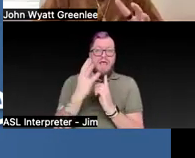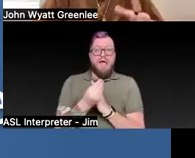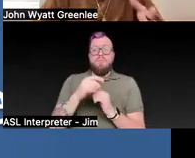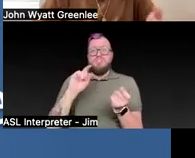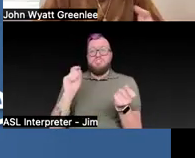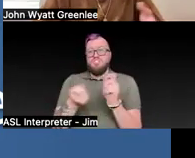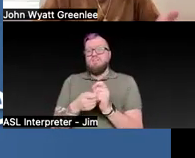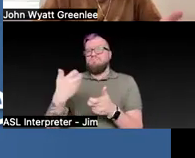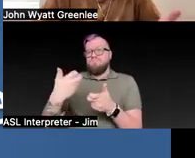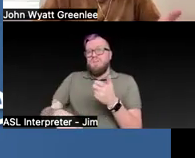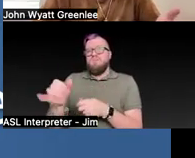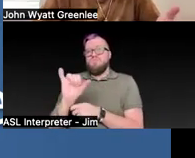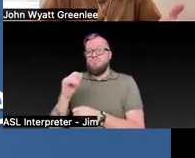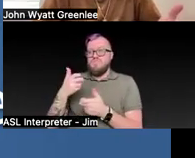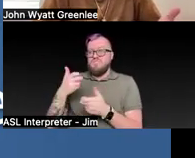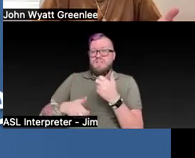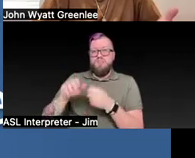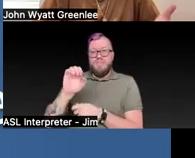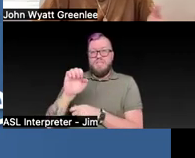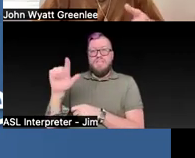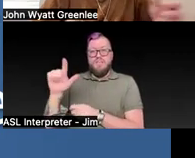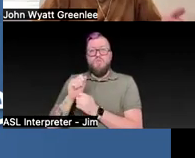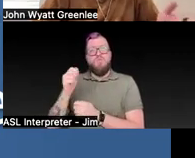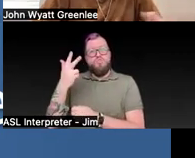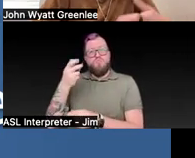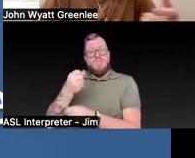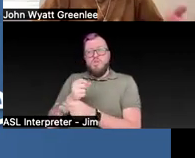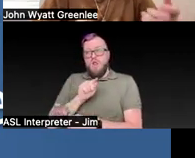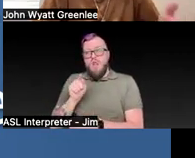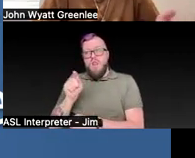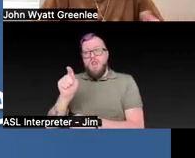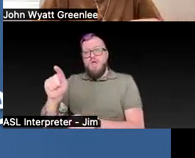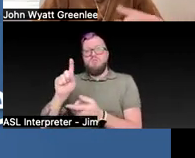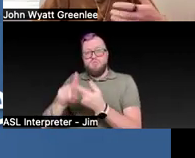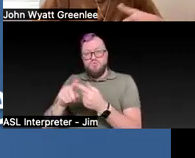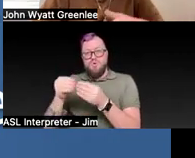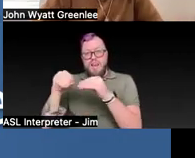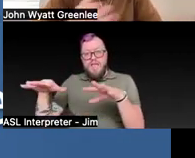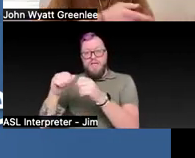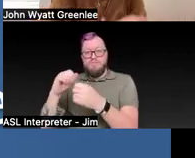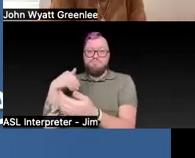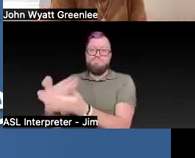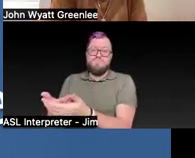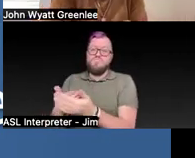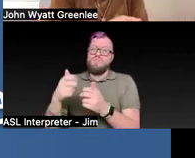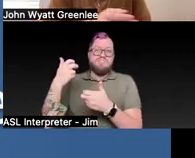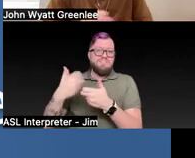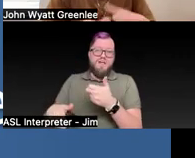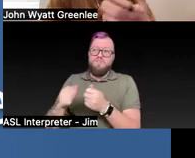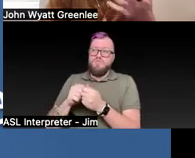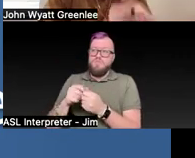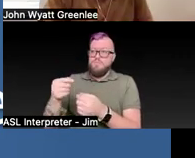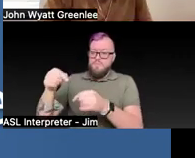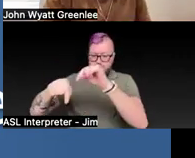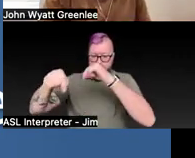with eels because they have this 3-year migration pathway before they even get to land. So it's often very difficult to trace backwards to understand what's